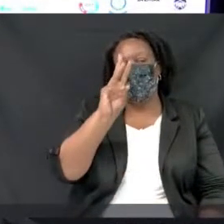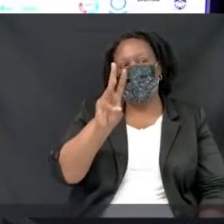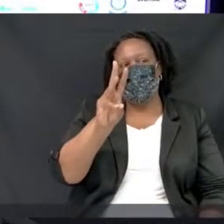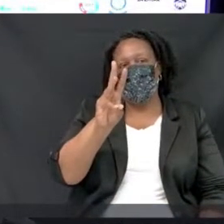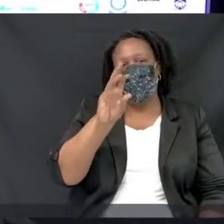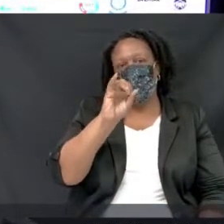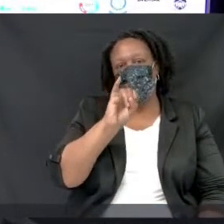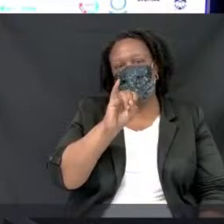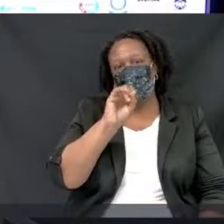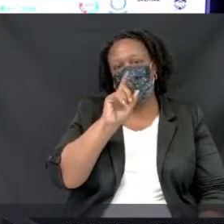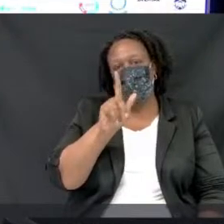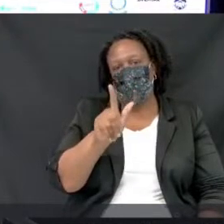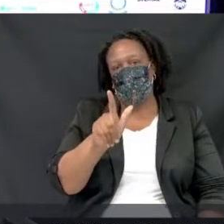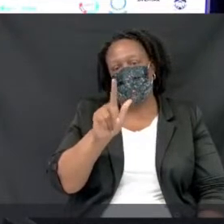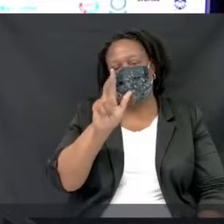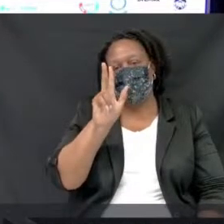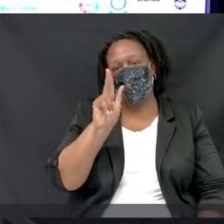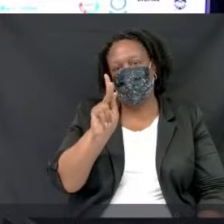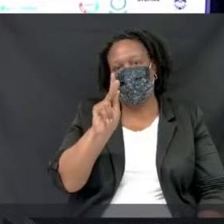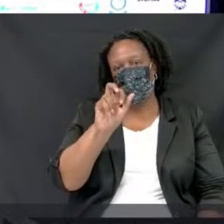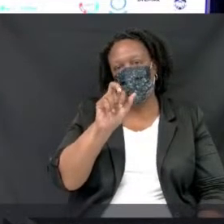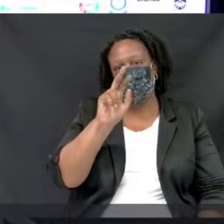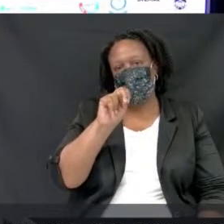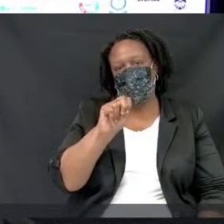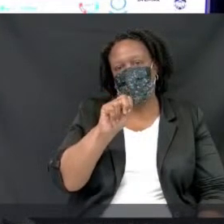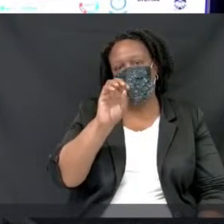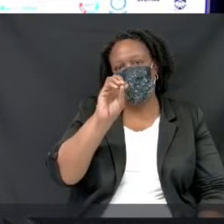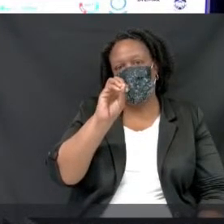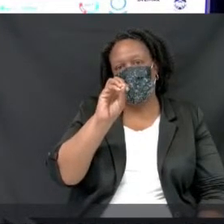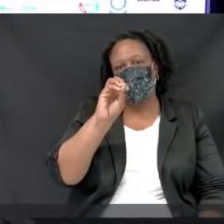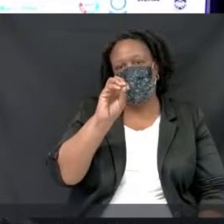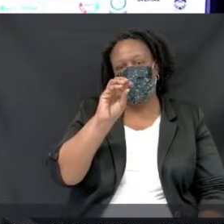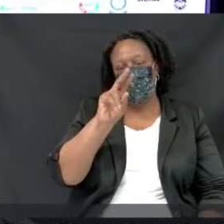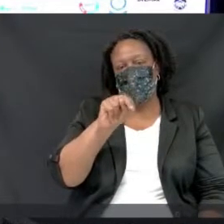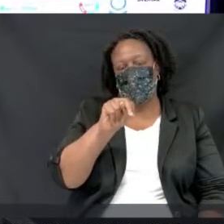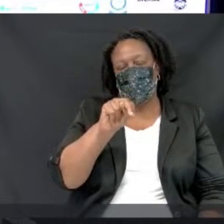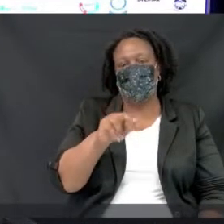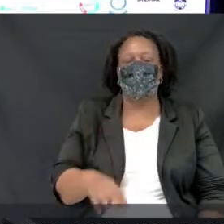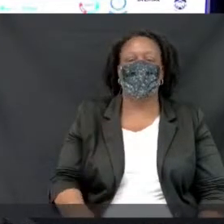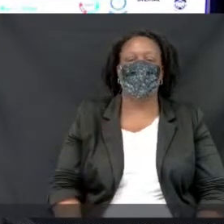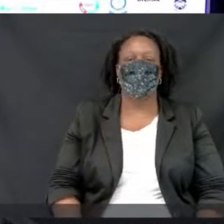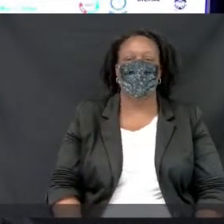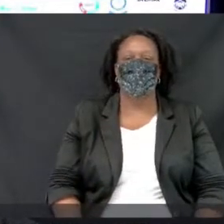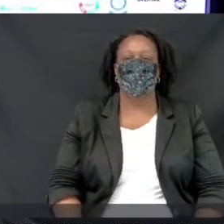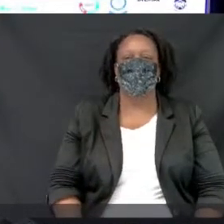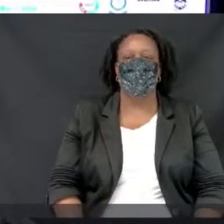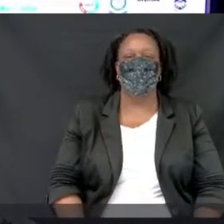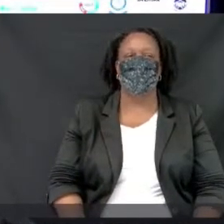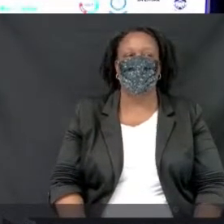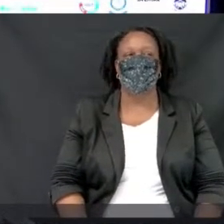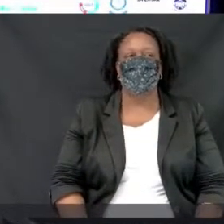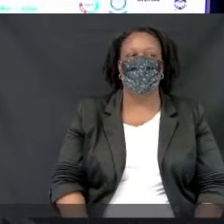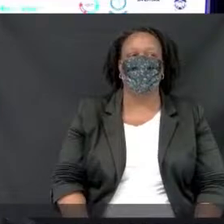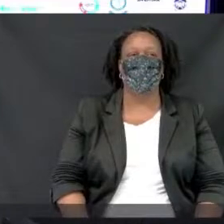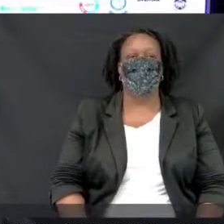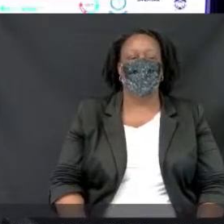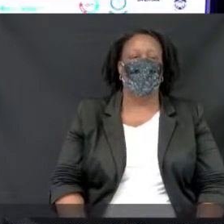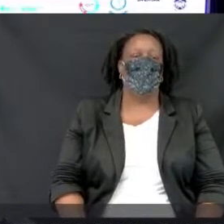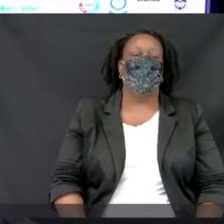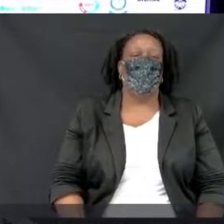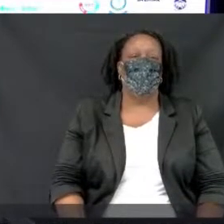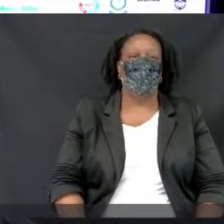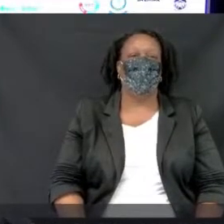it? He has been a voice crying out in the wilderness, really, like